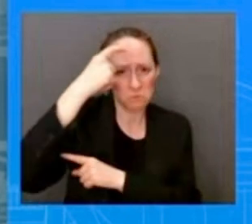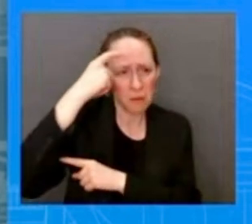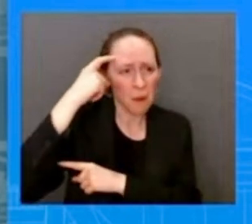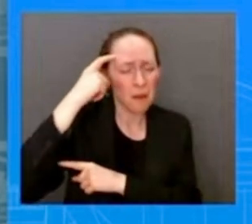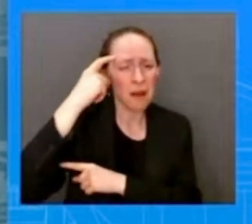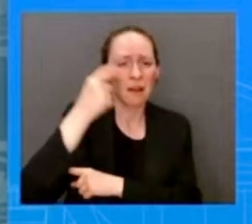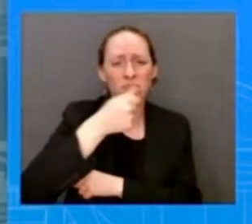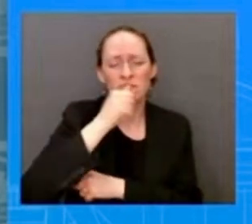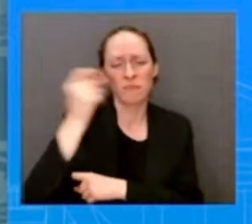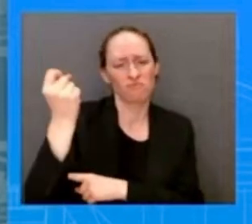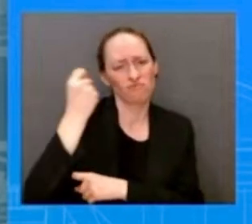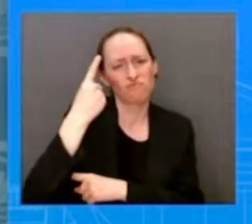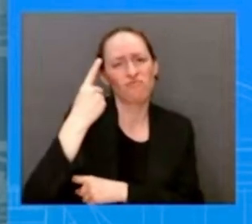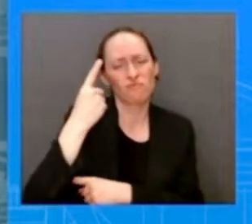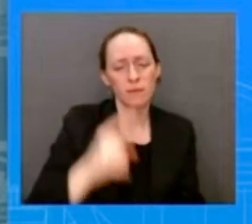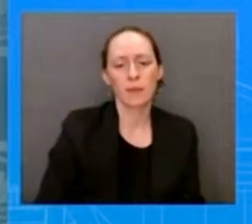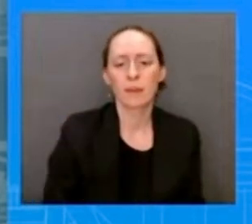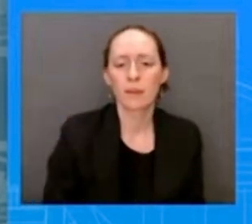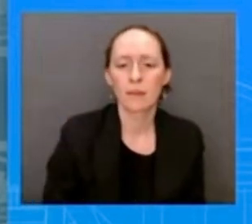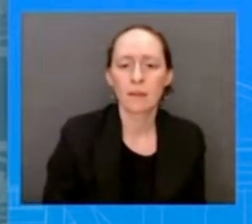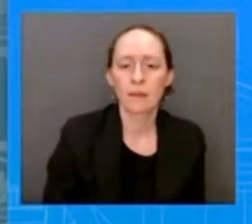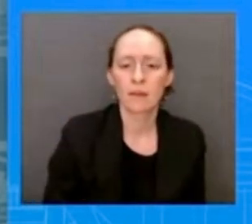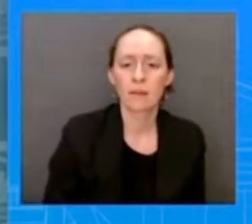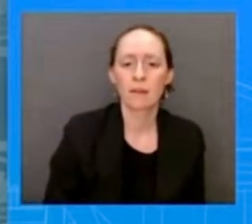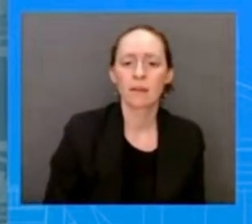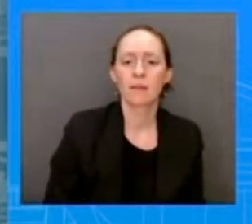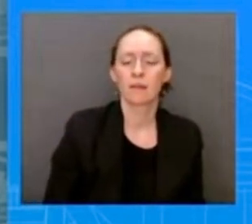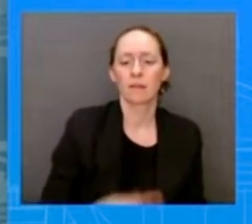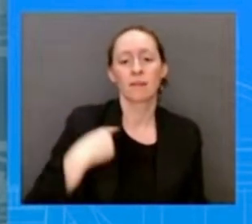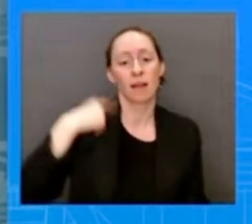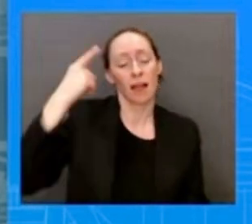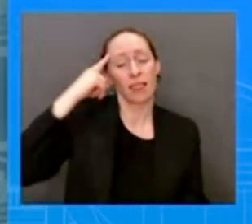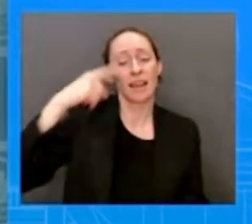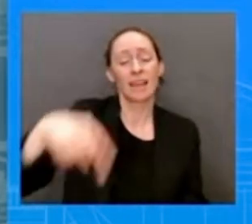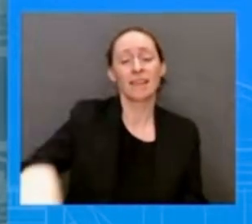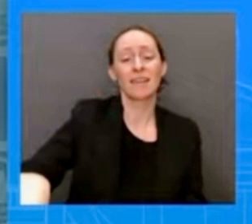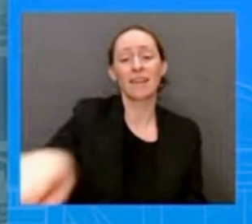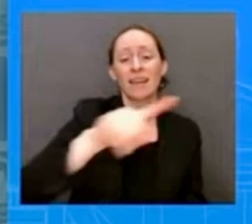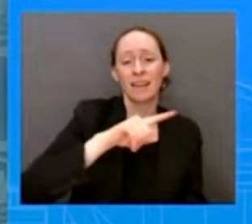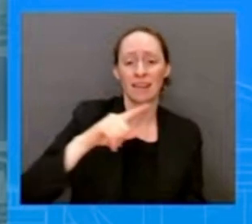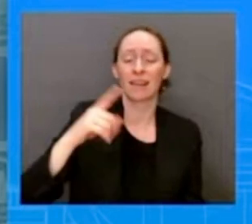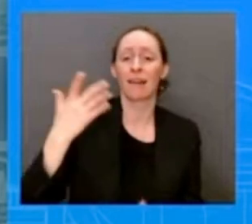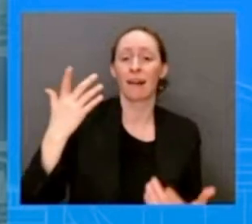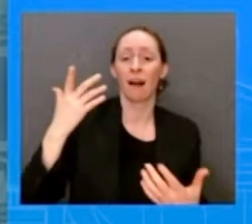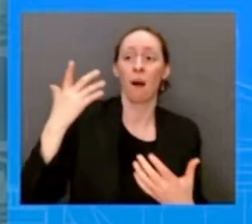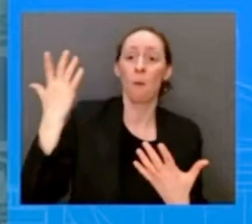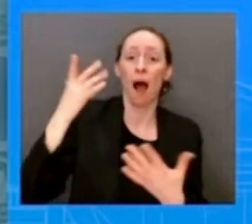mischaracterized by someone who is regularly discredited